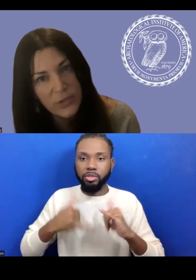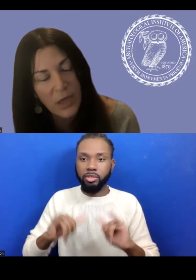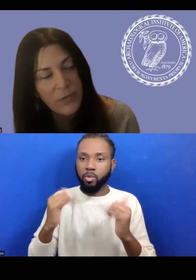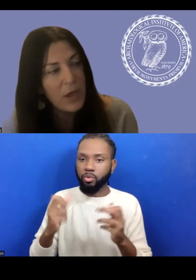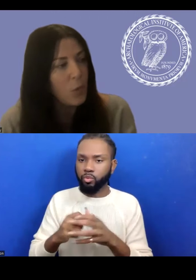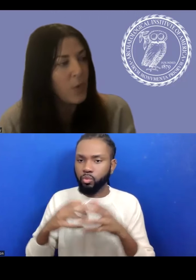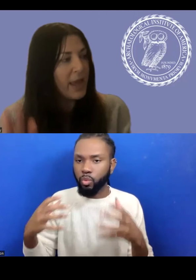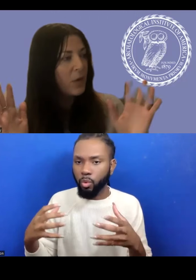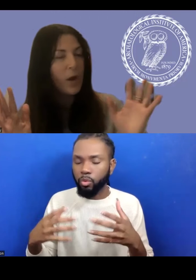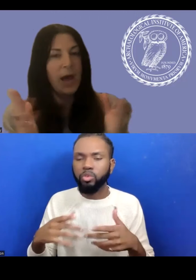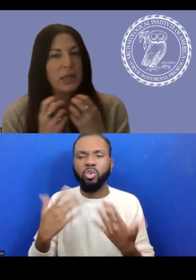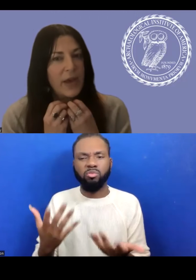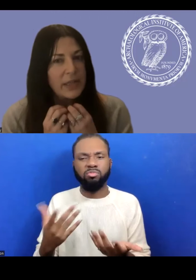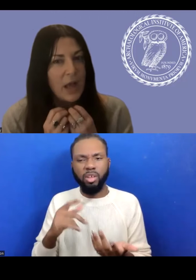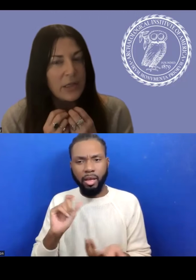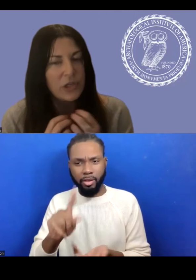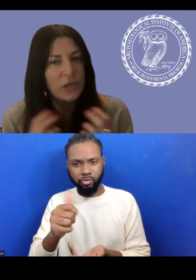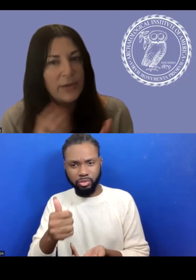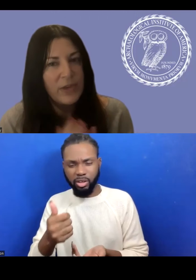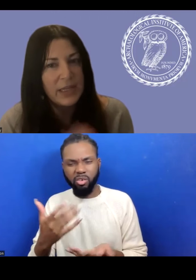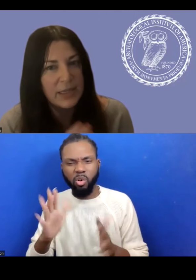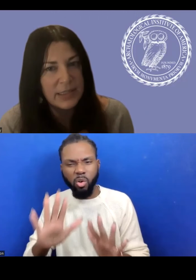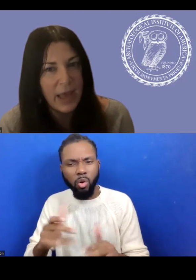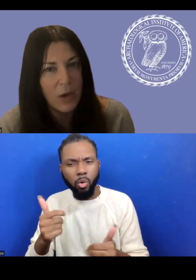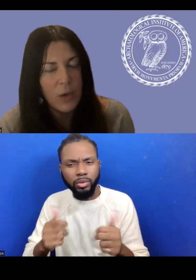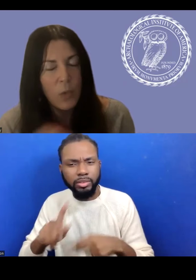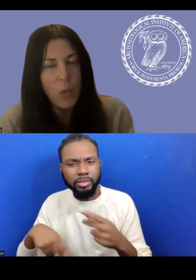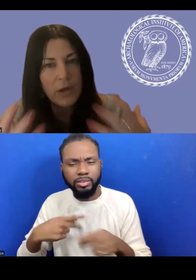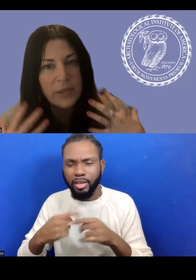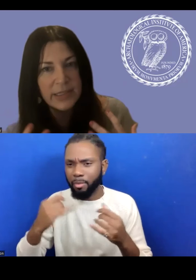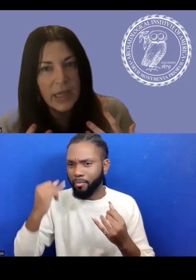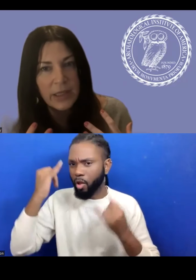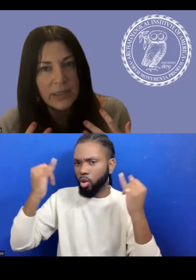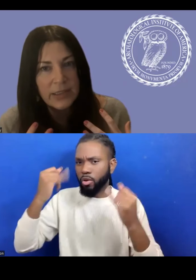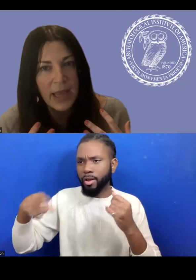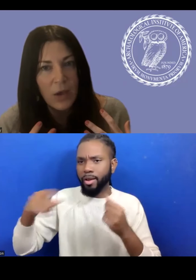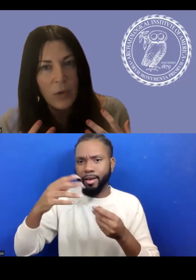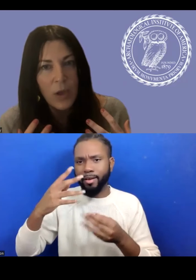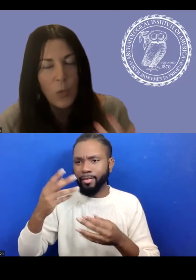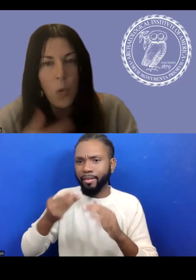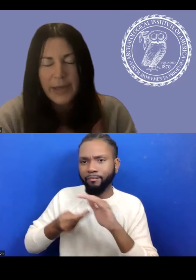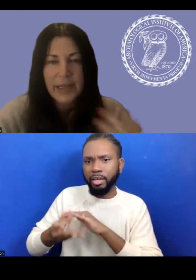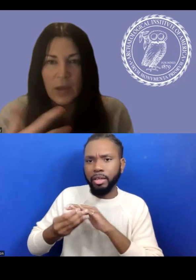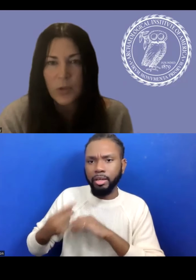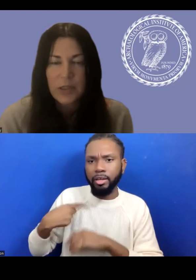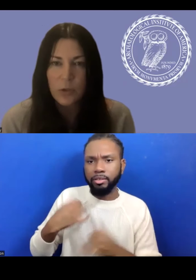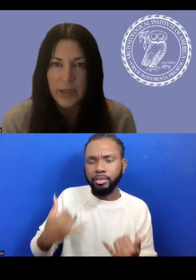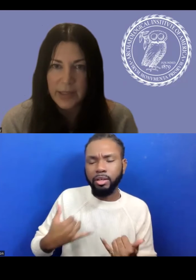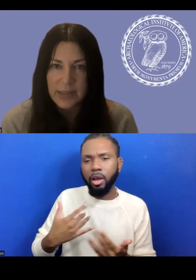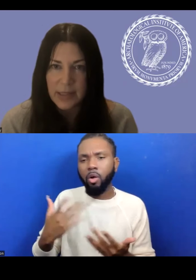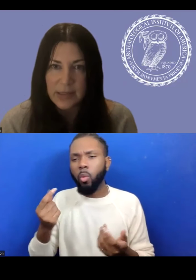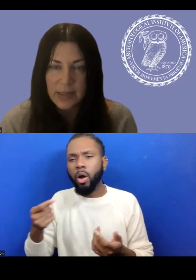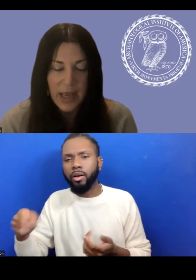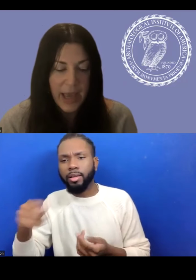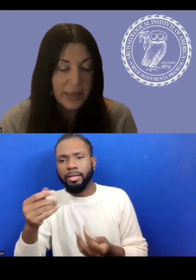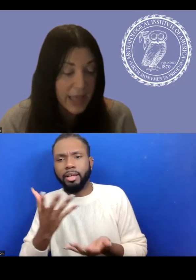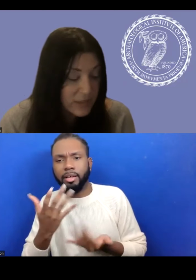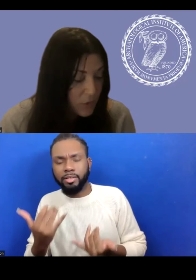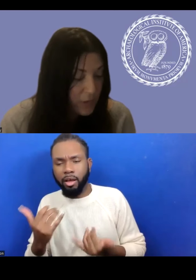ask yourself, wait, what kind of ideology are they feeding us now? What are they telling us now? What can we do against